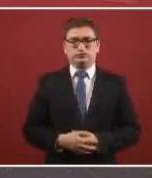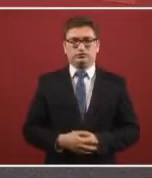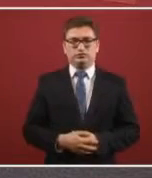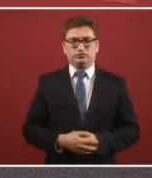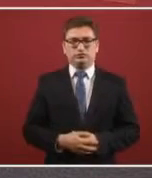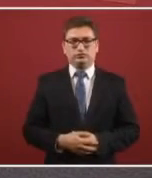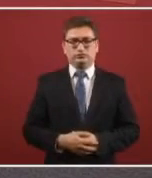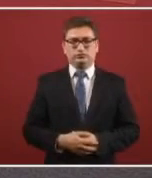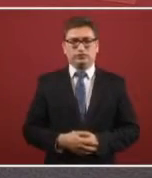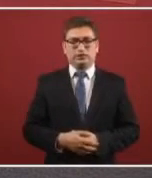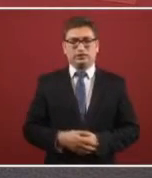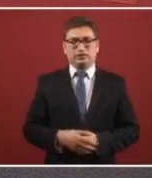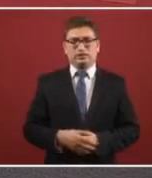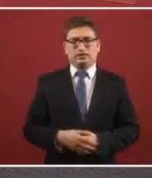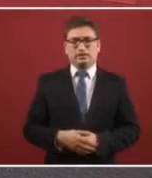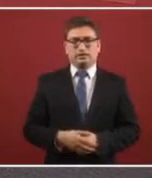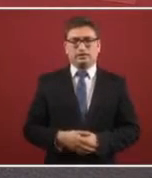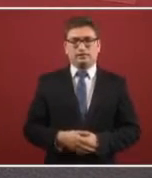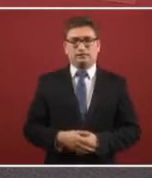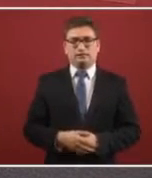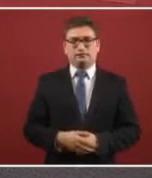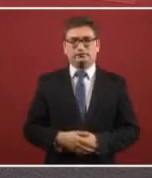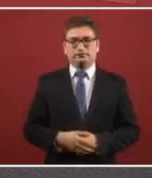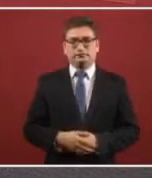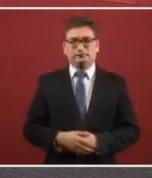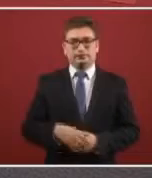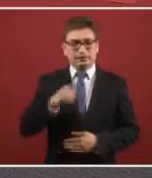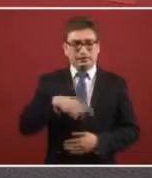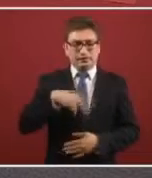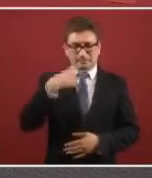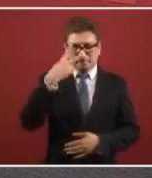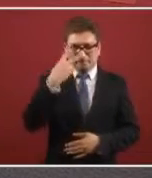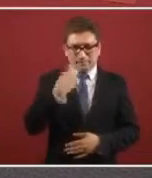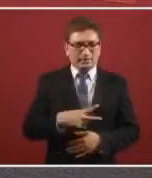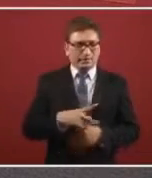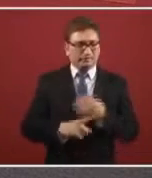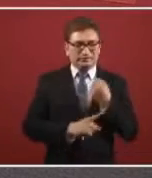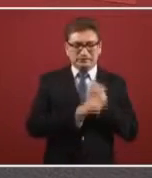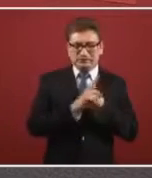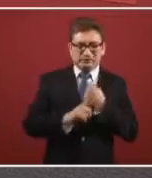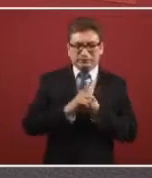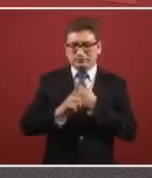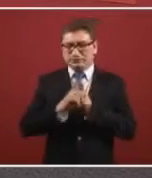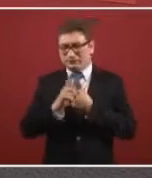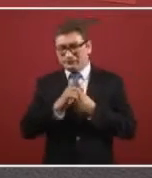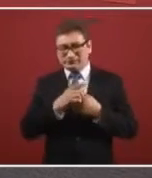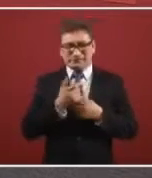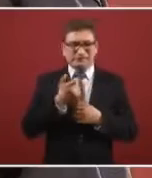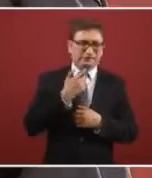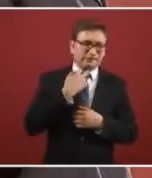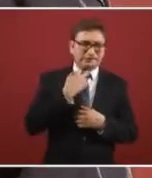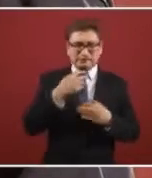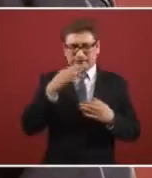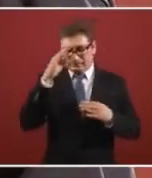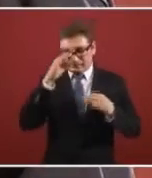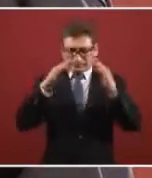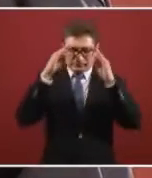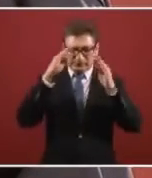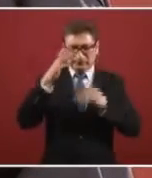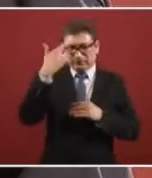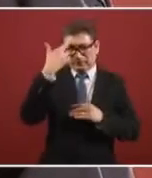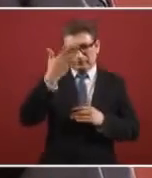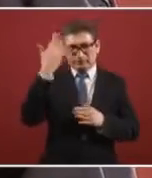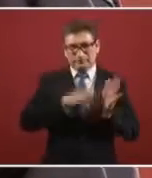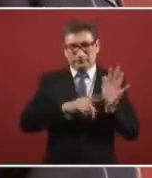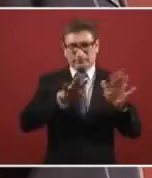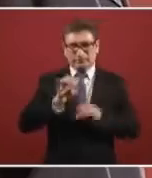aprovechando de they que took México, advantage of Mexico cayó en crisis that was in crisis, had fallen into principios de los crisis